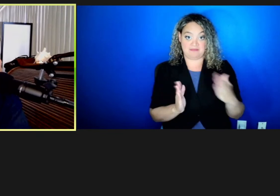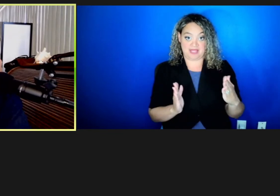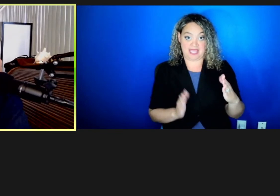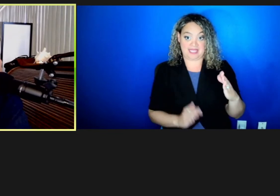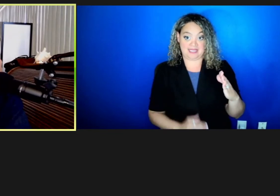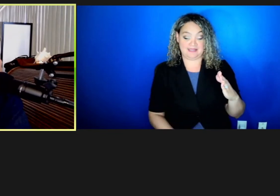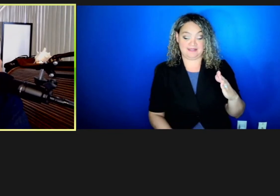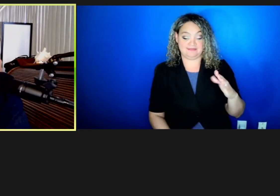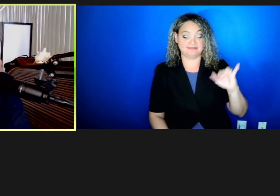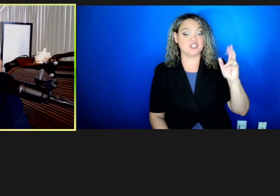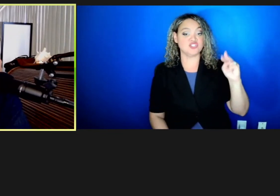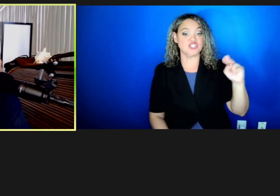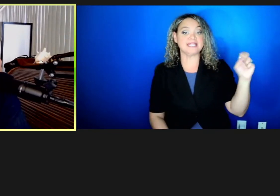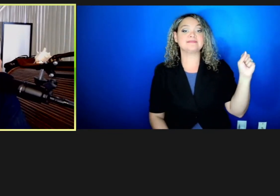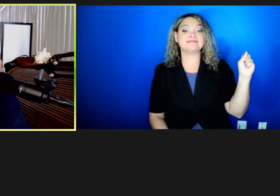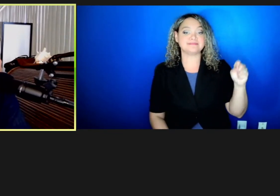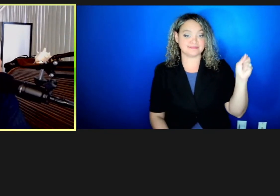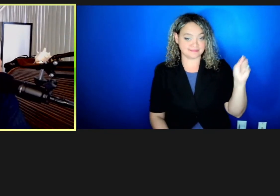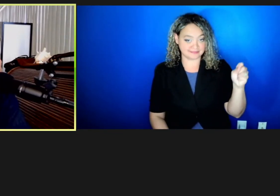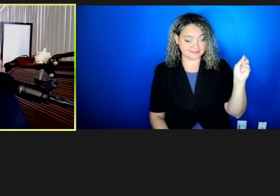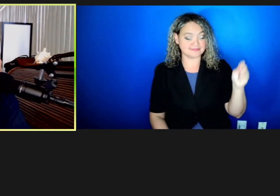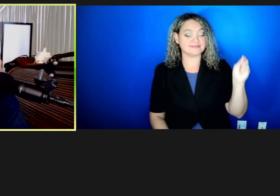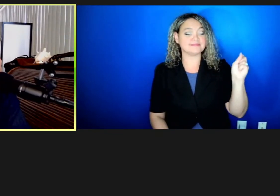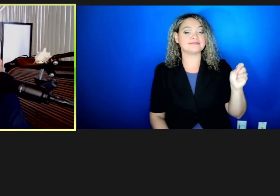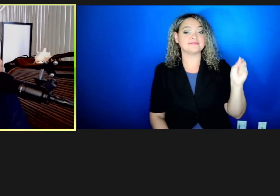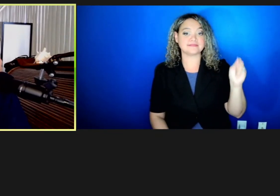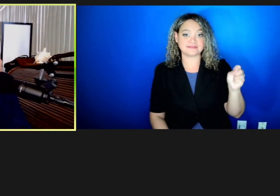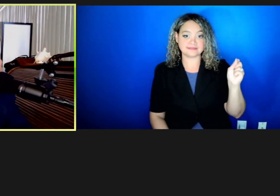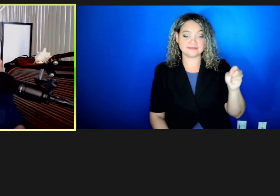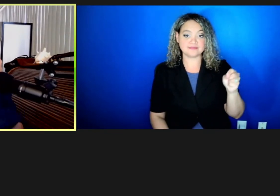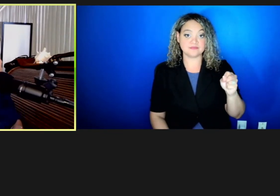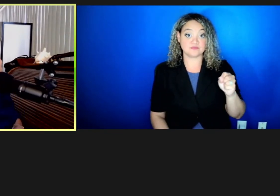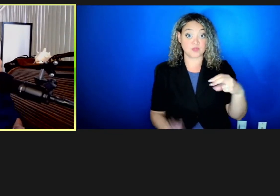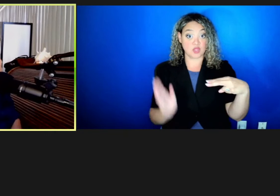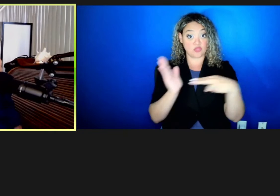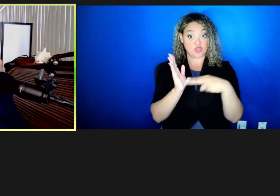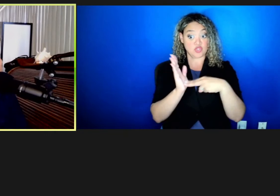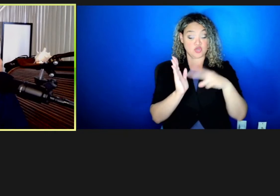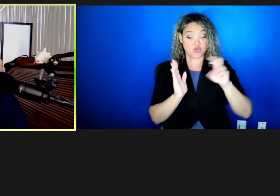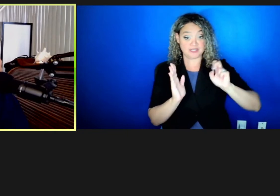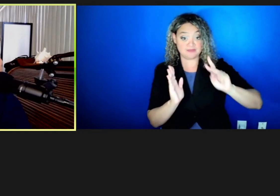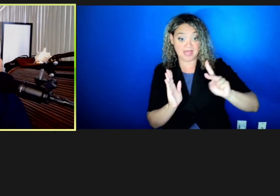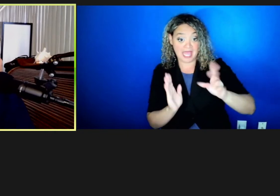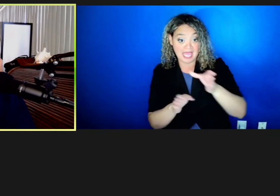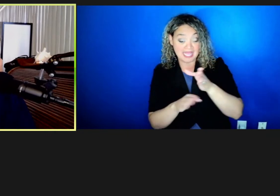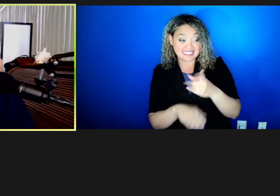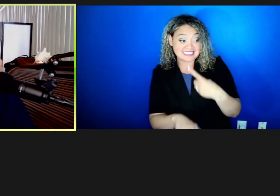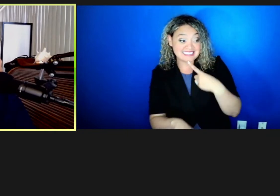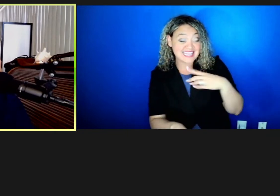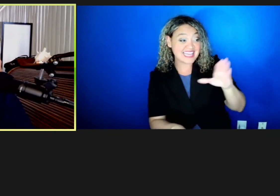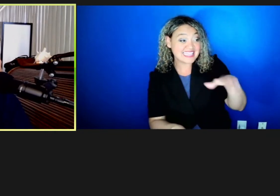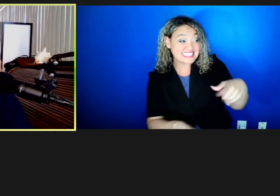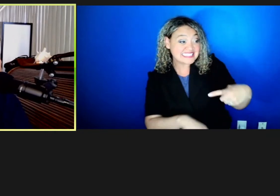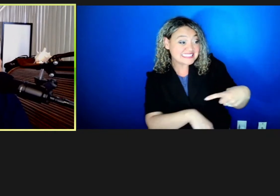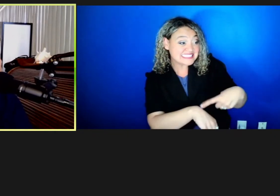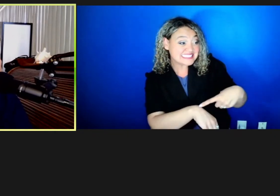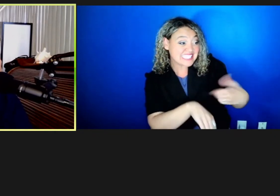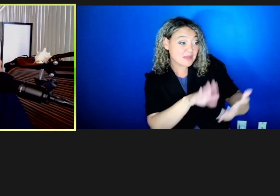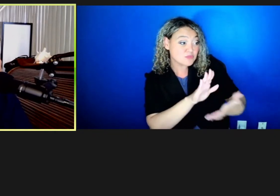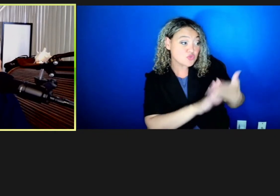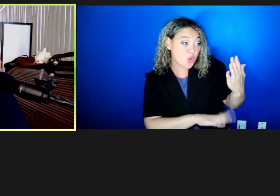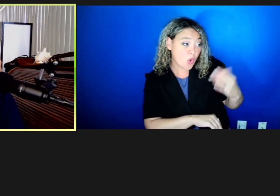fist in agreement a final time. The nurse came in and quietly announced it was time for me to